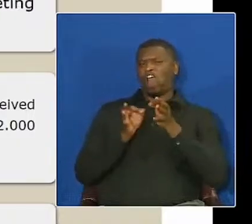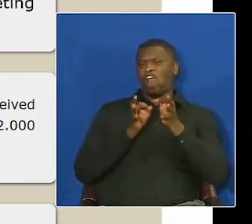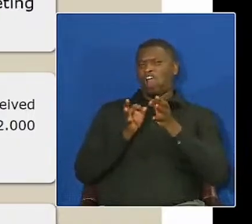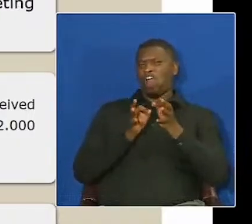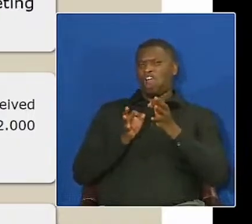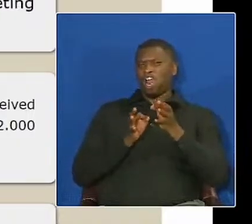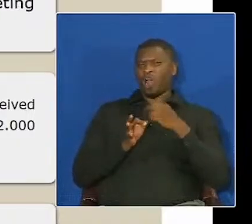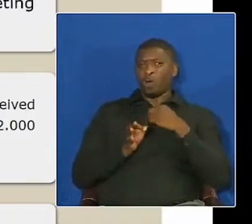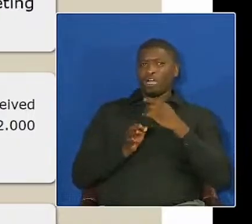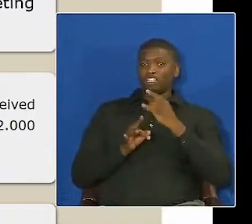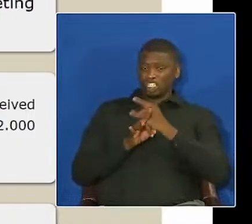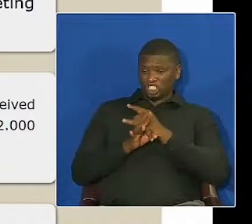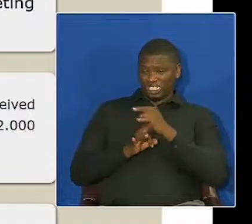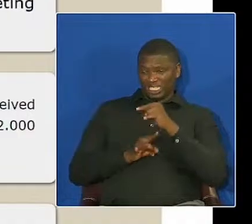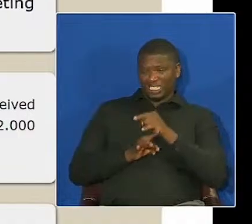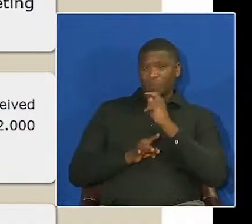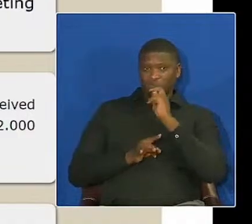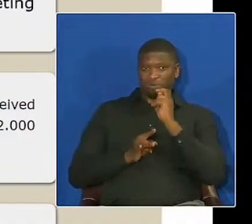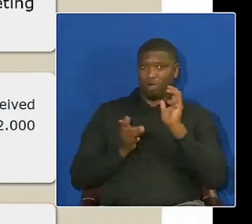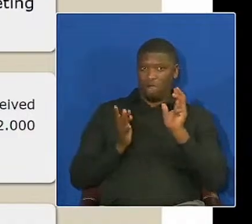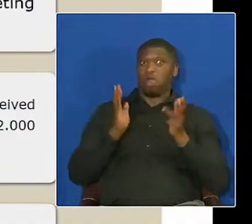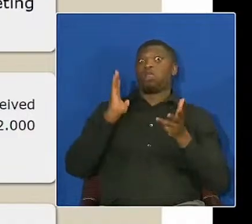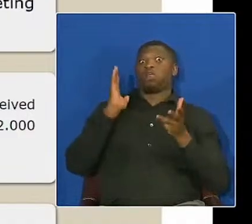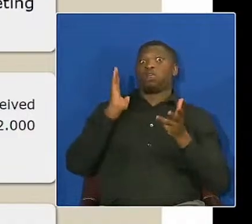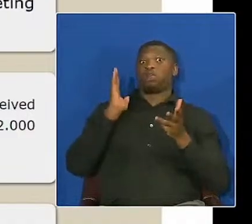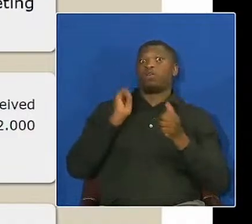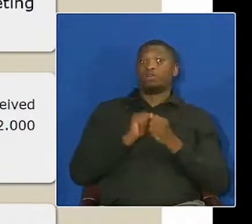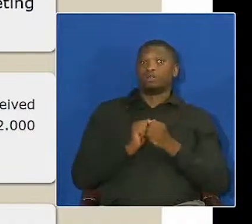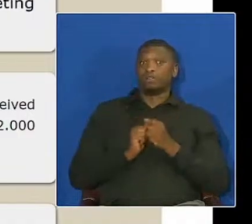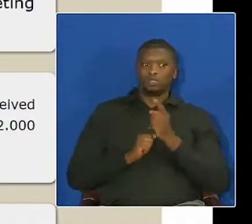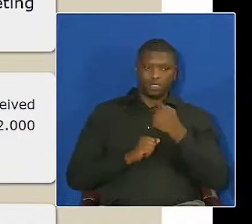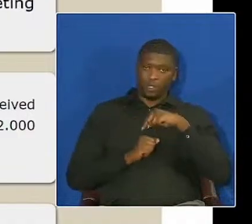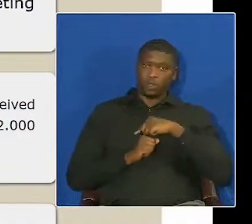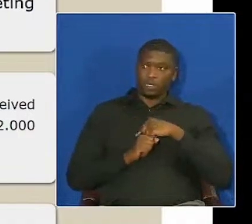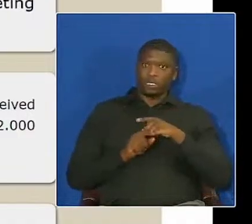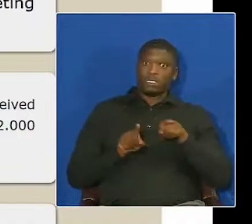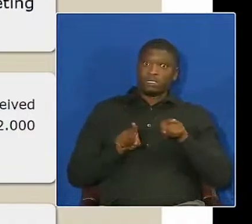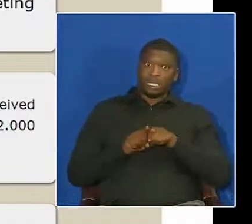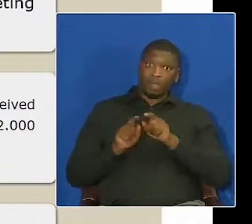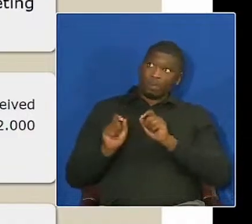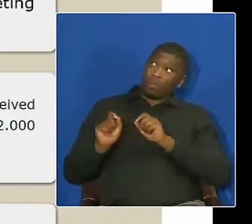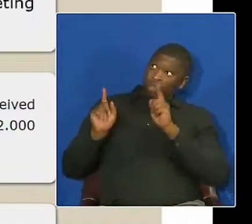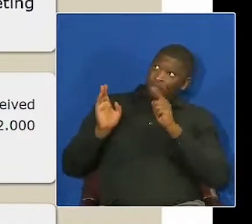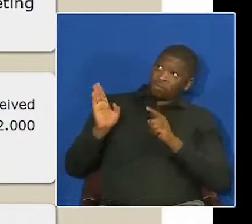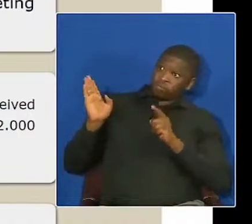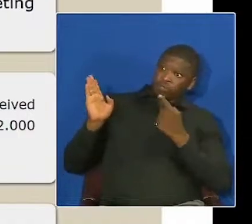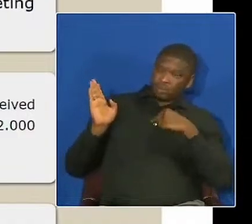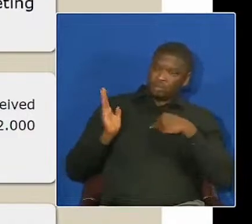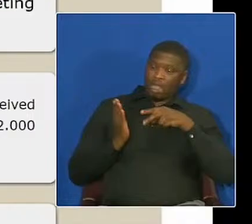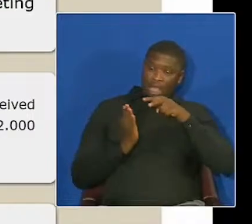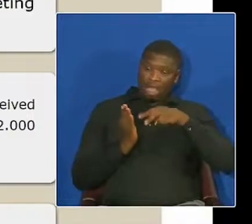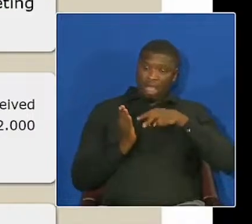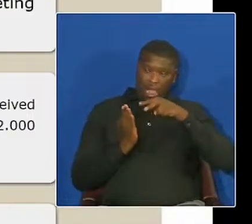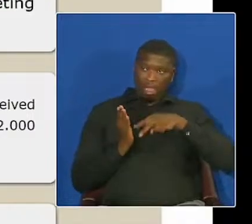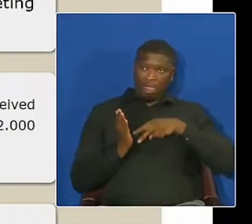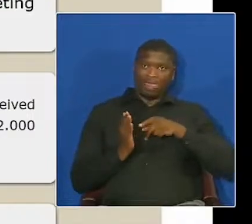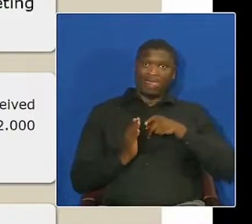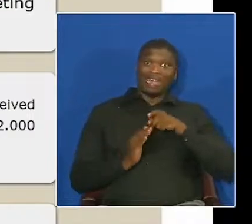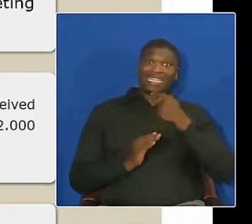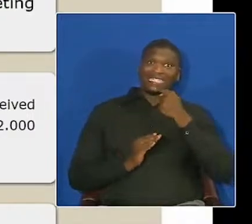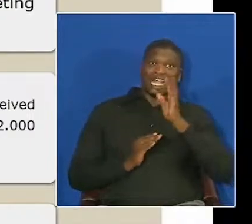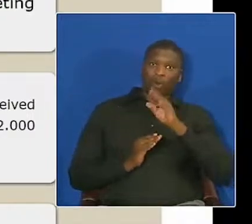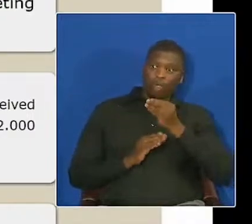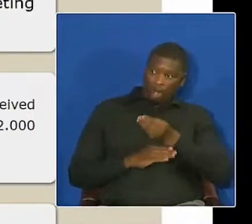charts. We read it together with the screenshot that was talking to I'm sending him